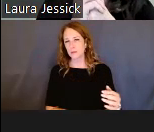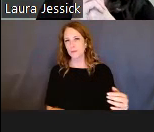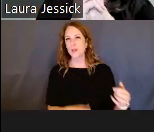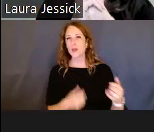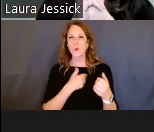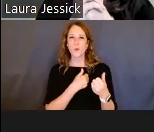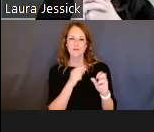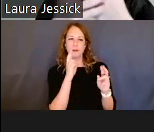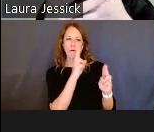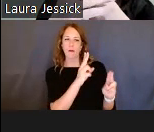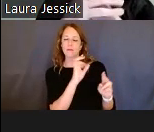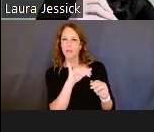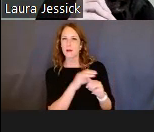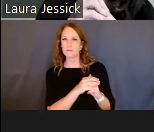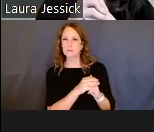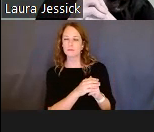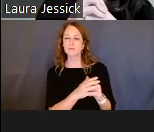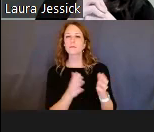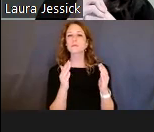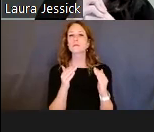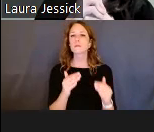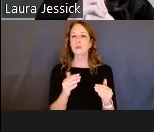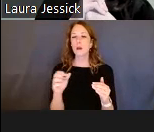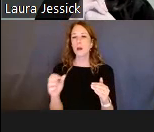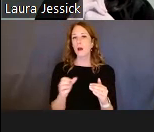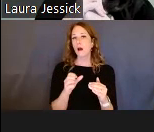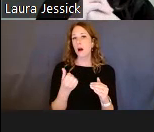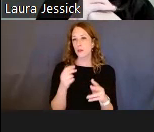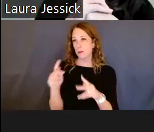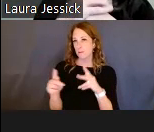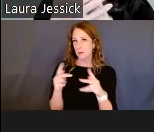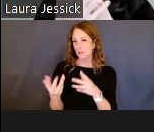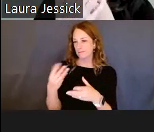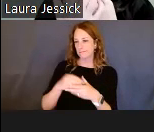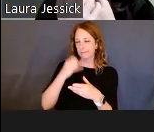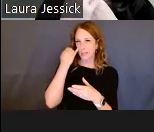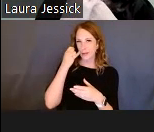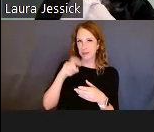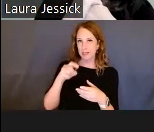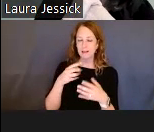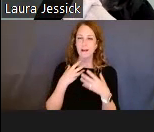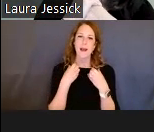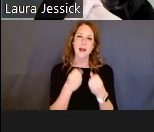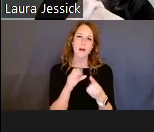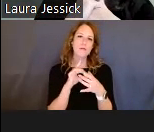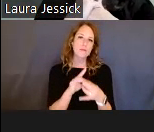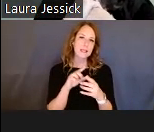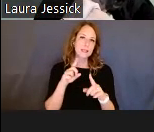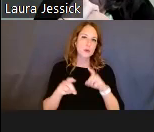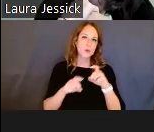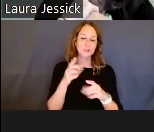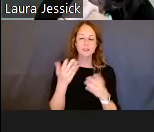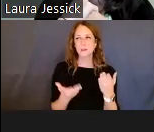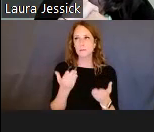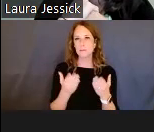honor that. And then we incorporate other parties as necessary. So if there are health related questions, we may incorporate